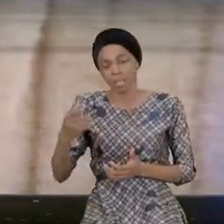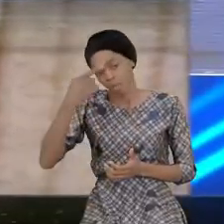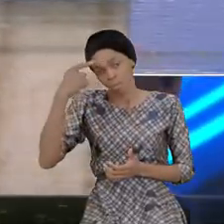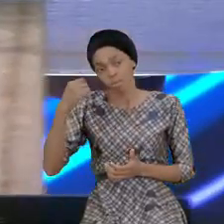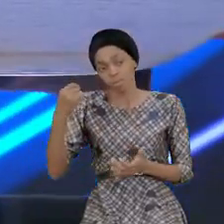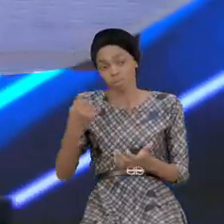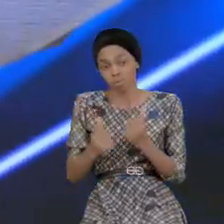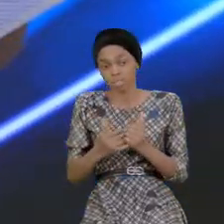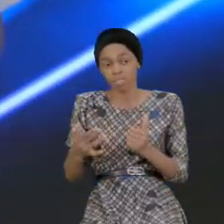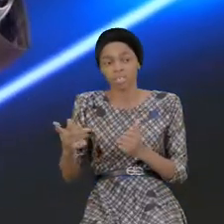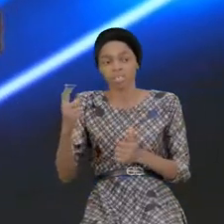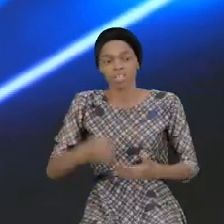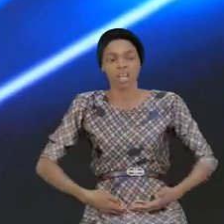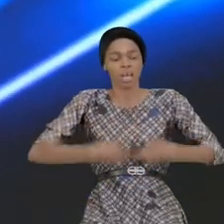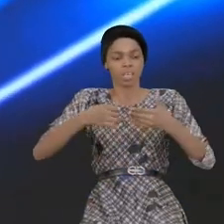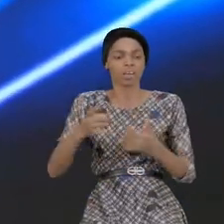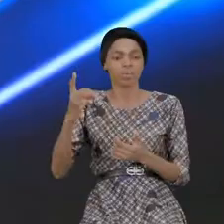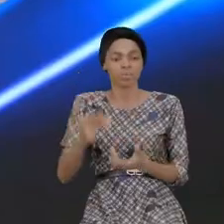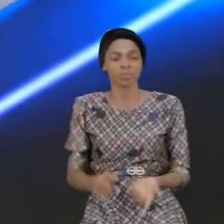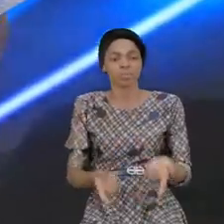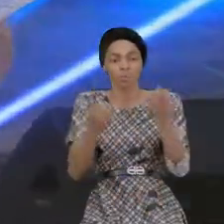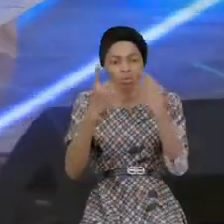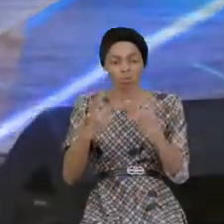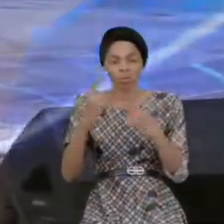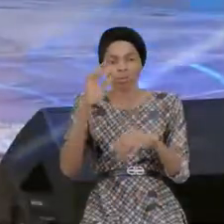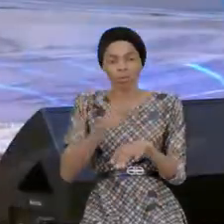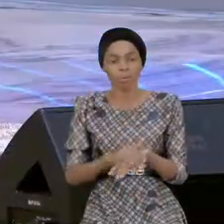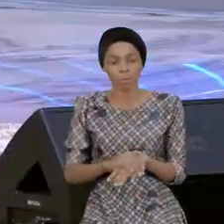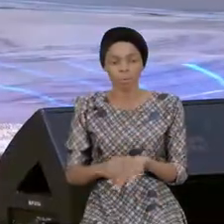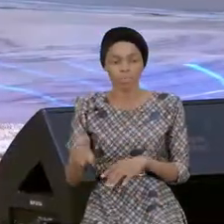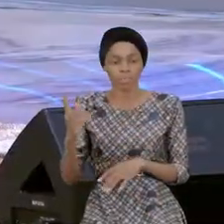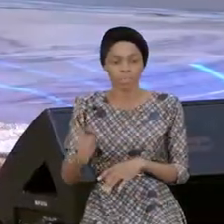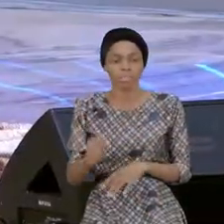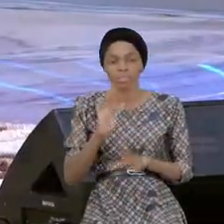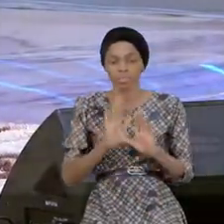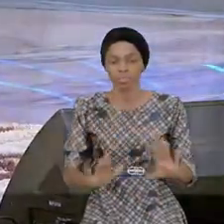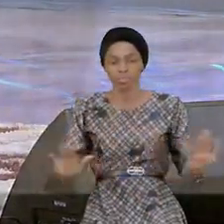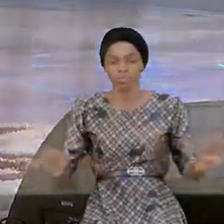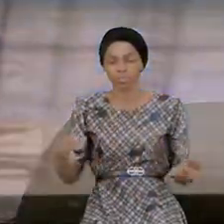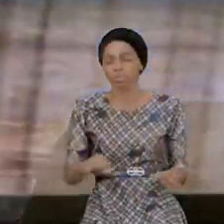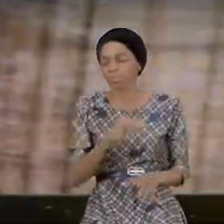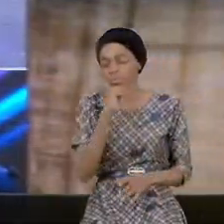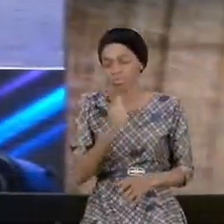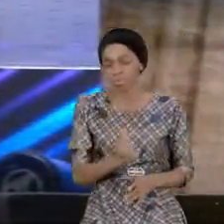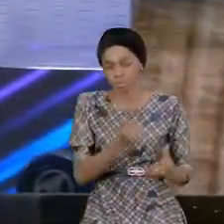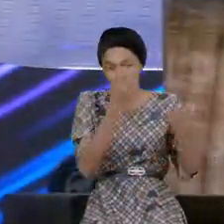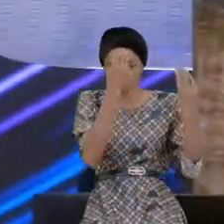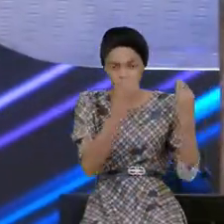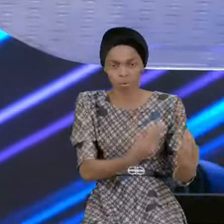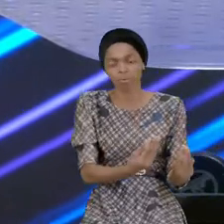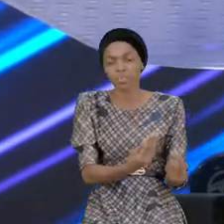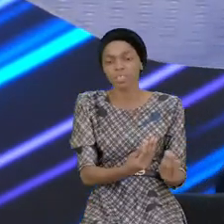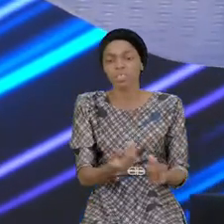of God cometh on the children of disobedience. The wrath of